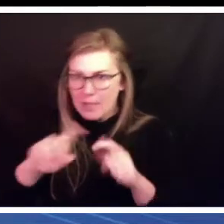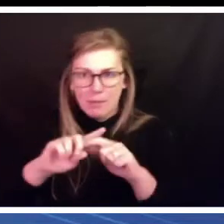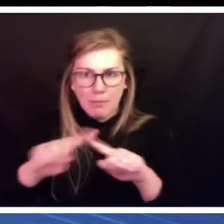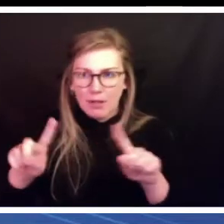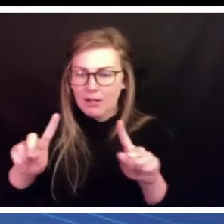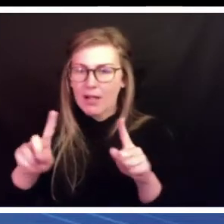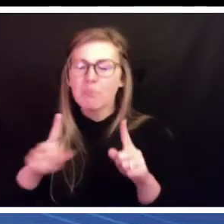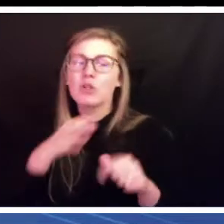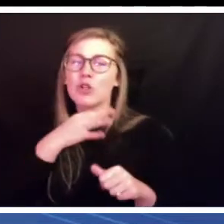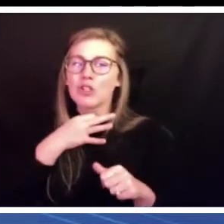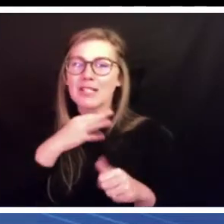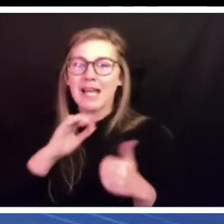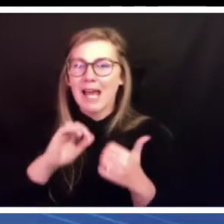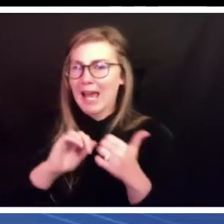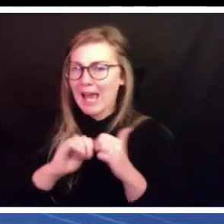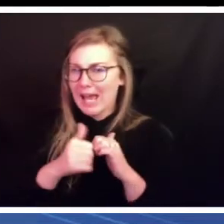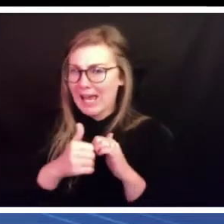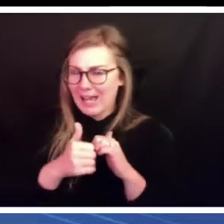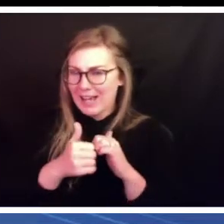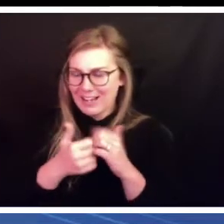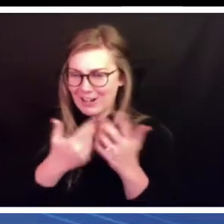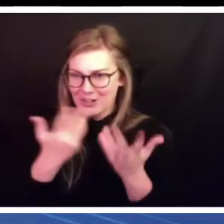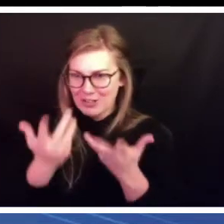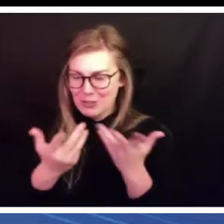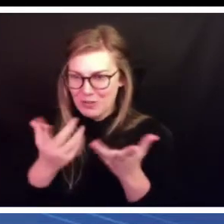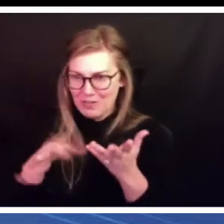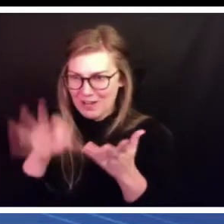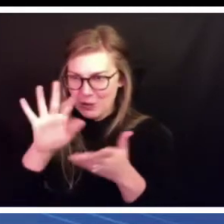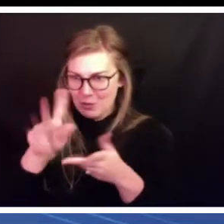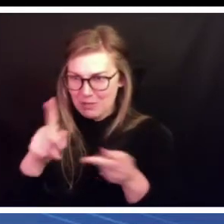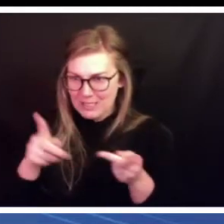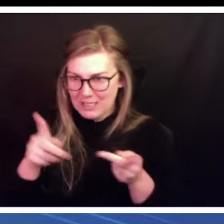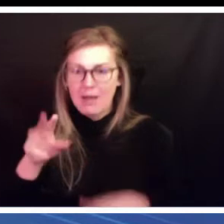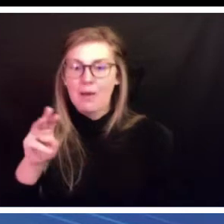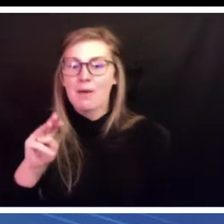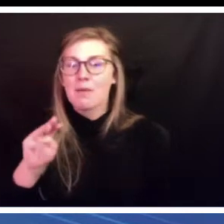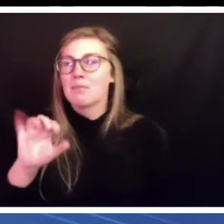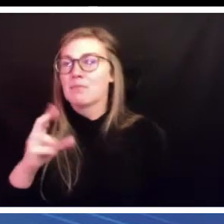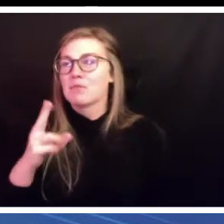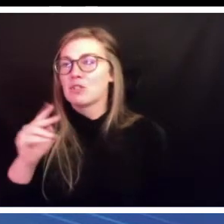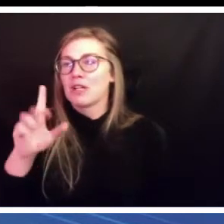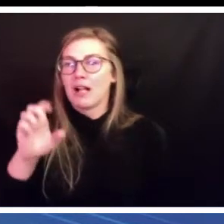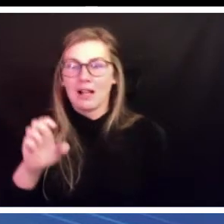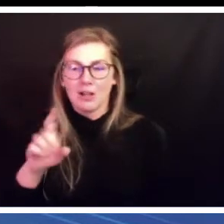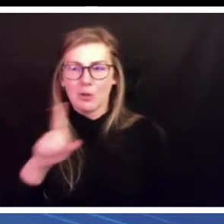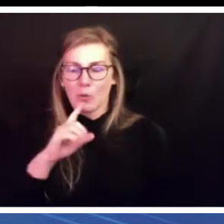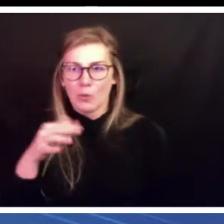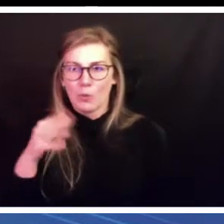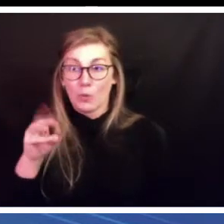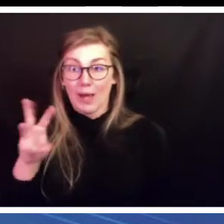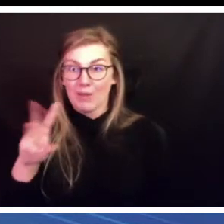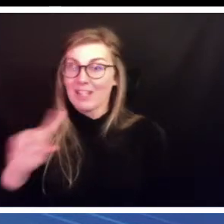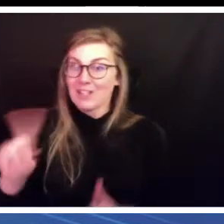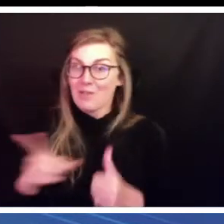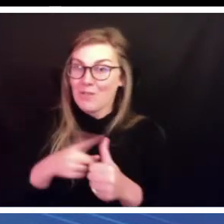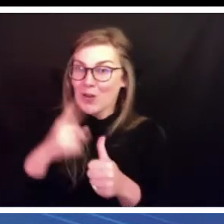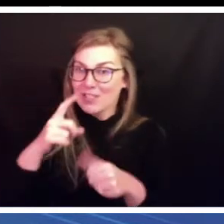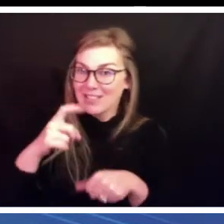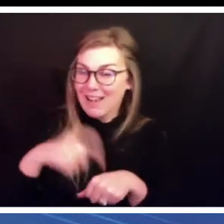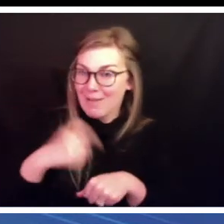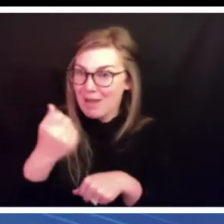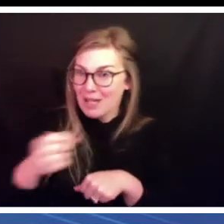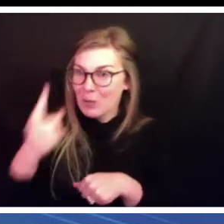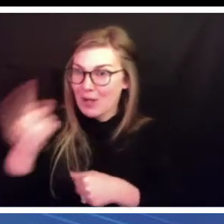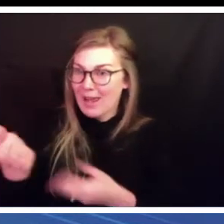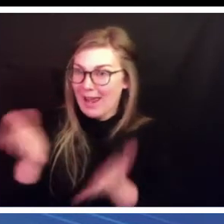your spot in all of this? Wow. That's a very, I've never, I've been interviewed many times and I've never been asked that question. That's a good question,